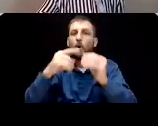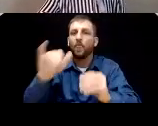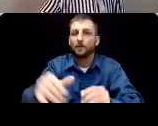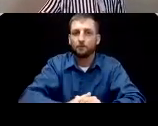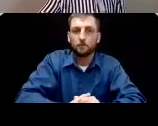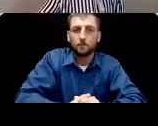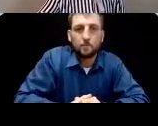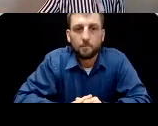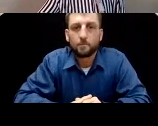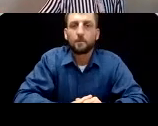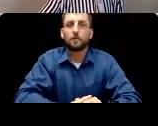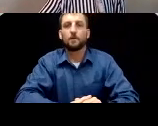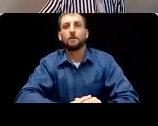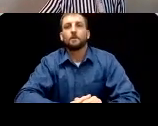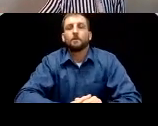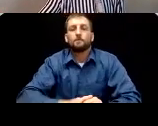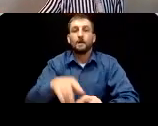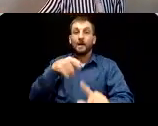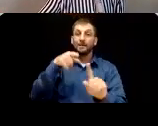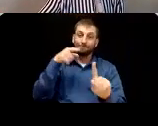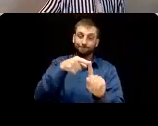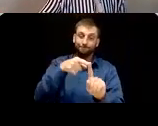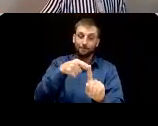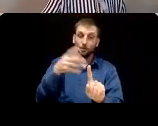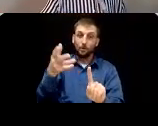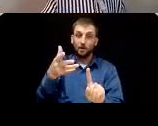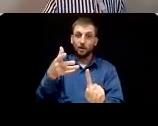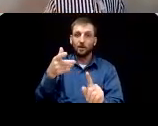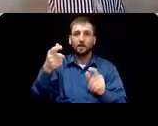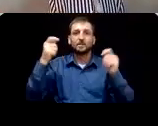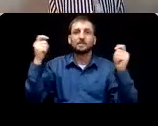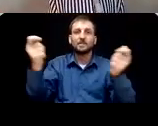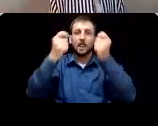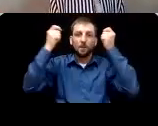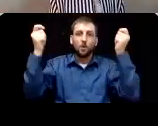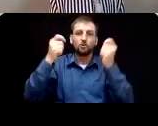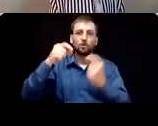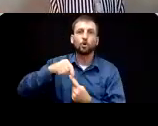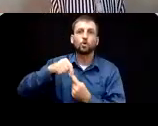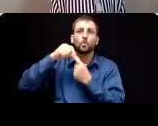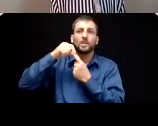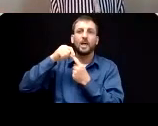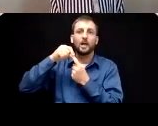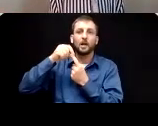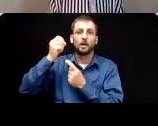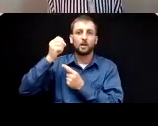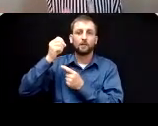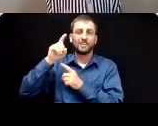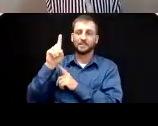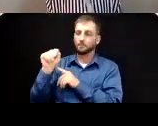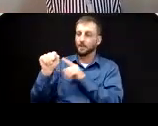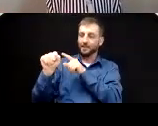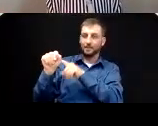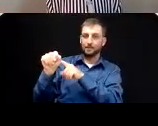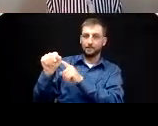At its core, it's a celebration of the uniqueness of disability. It's taking pride in